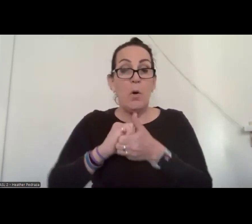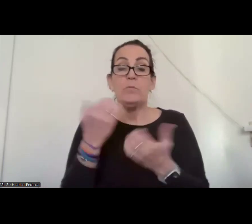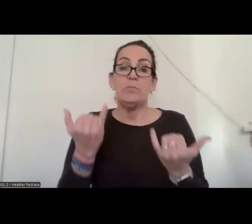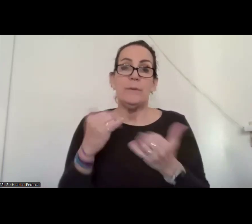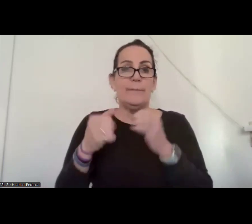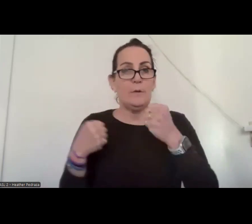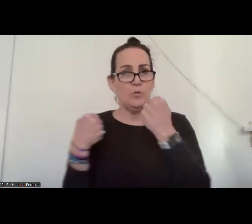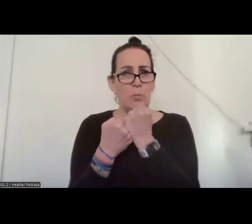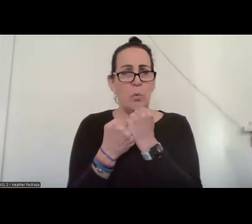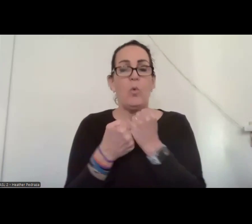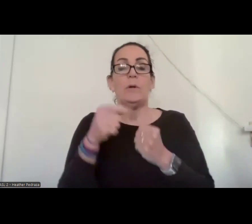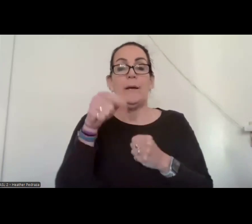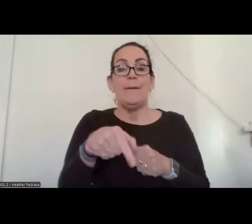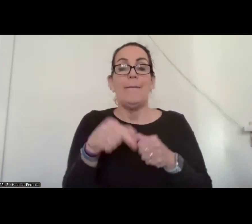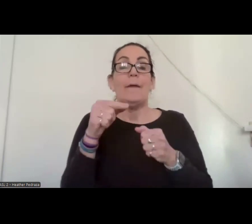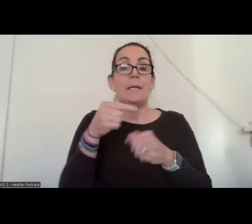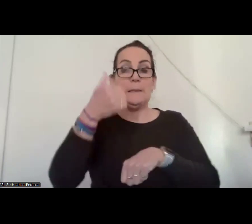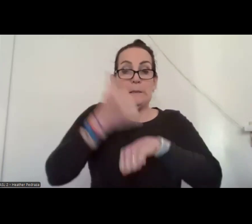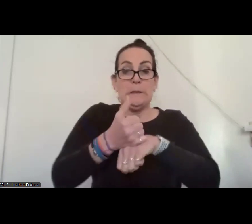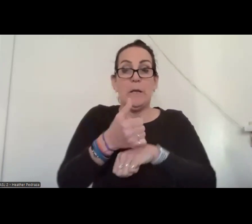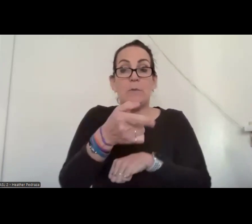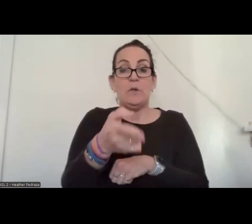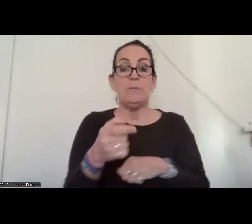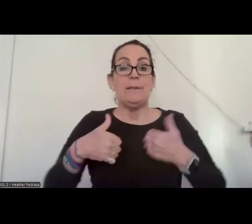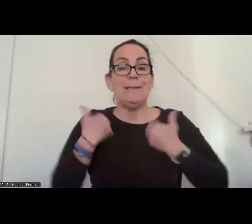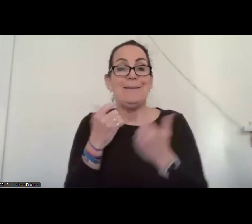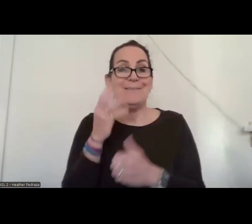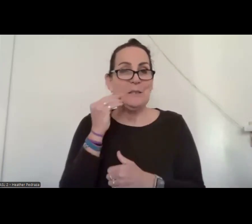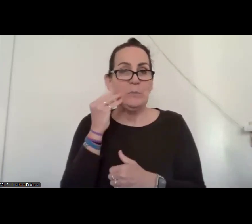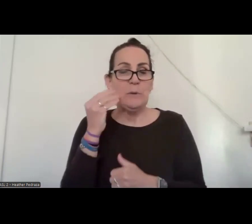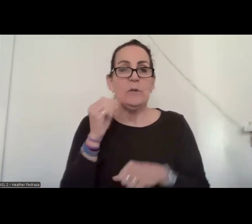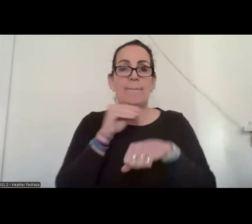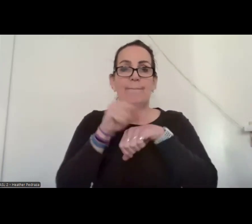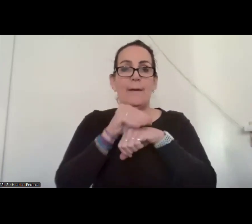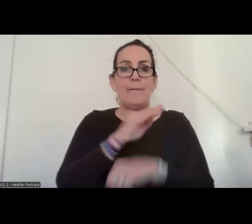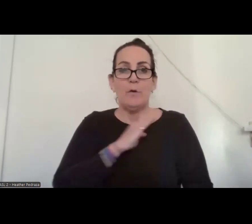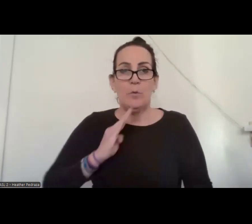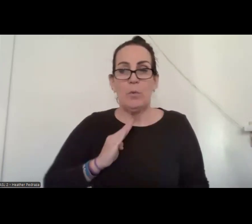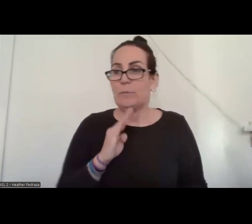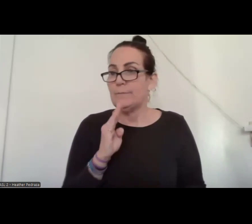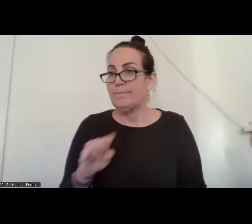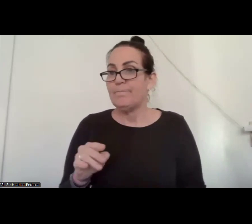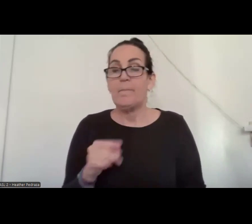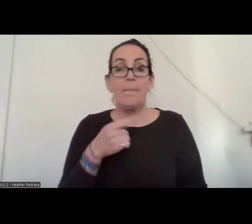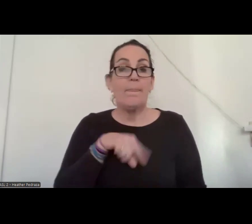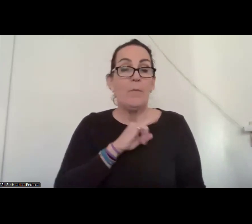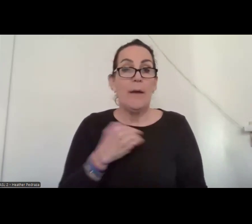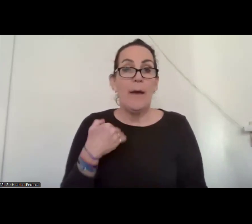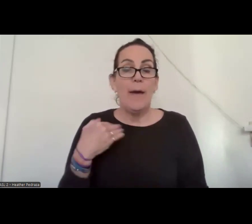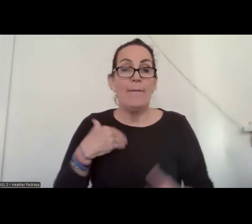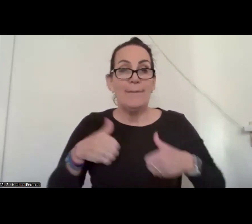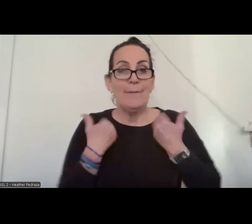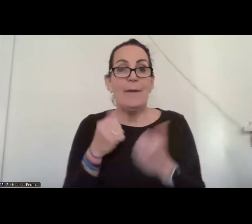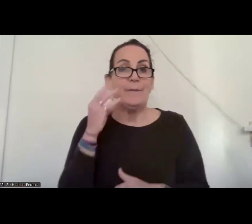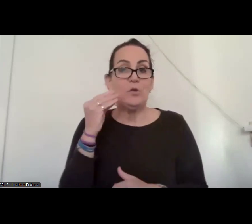supported the establishment of this Lived Experience Advisory Board. And we have the Lived Experience Advisory